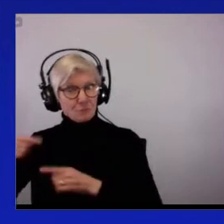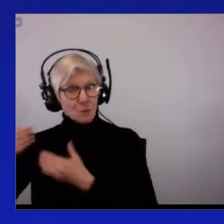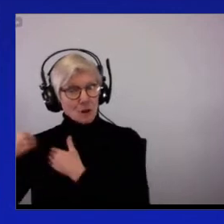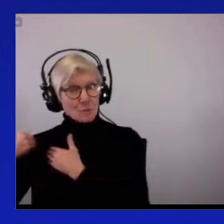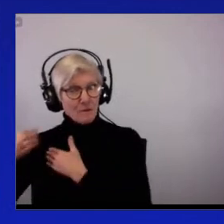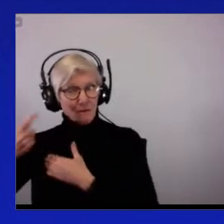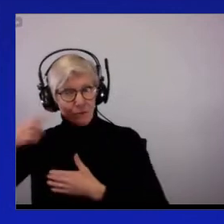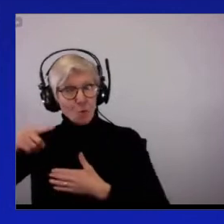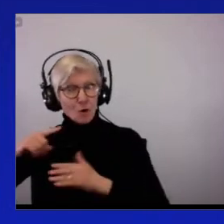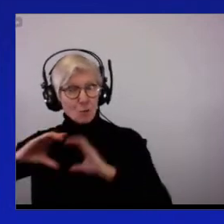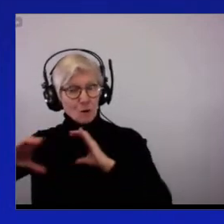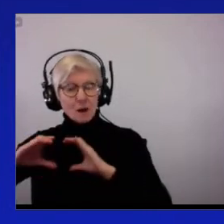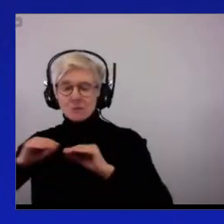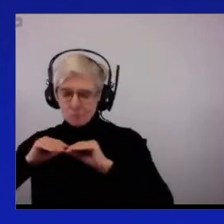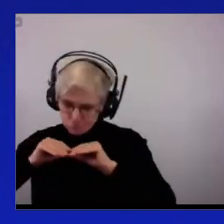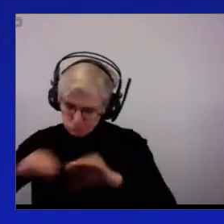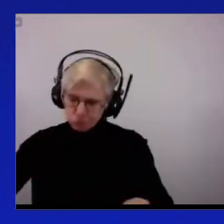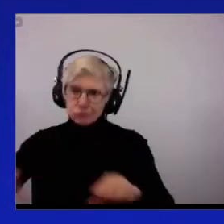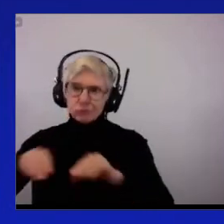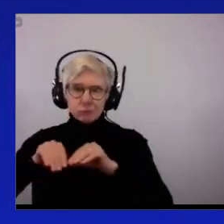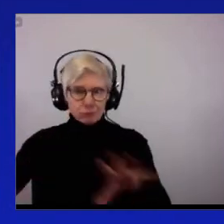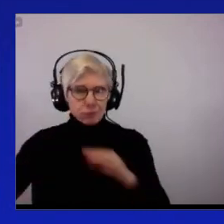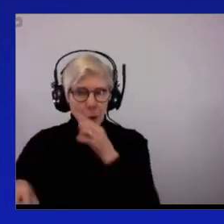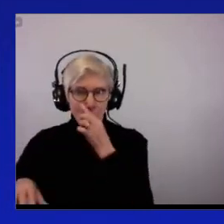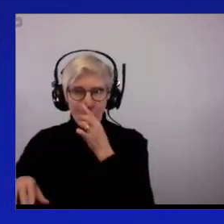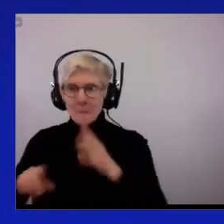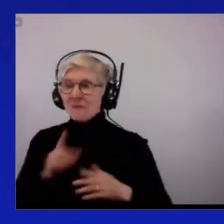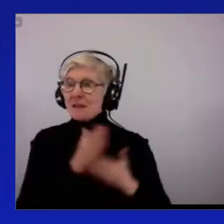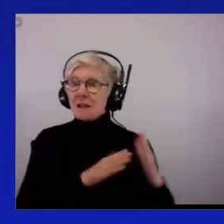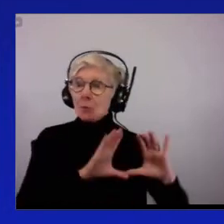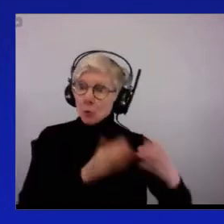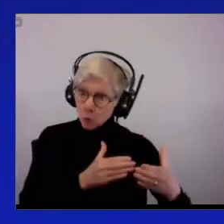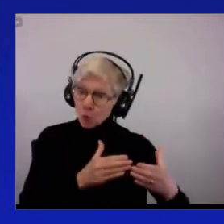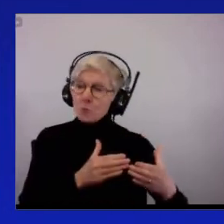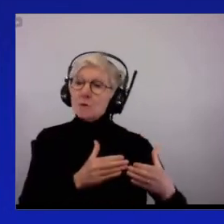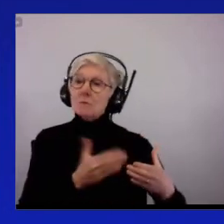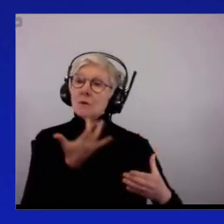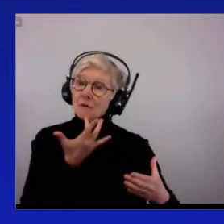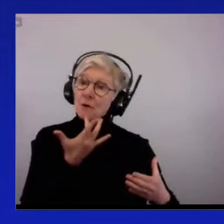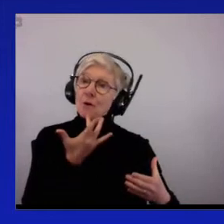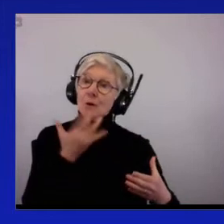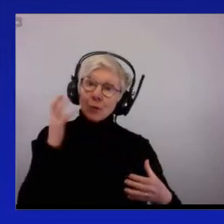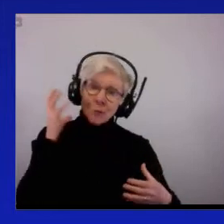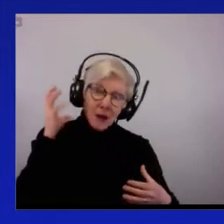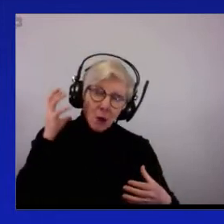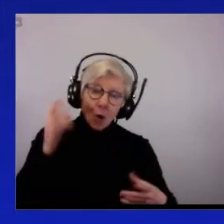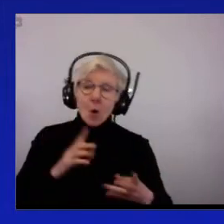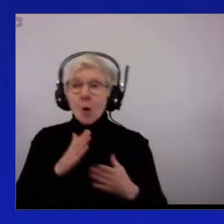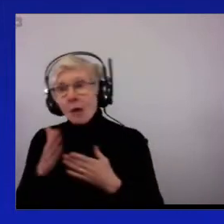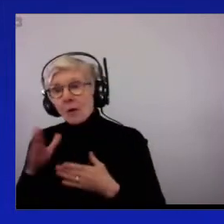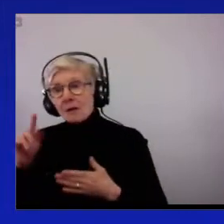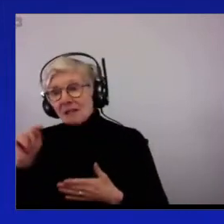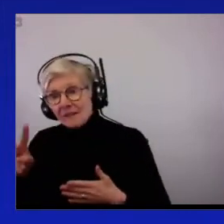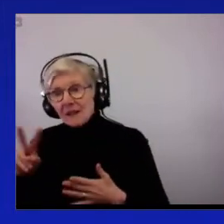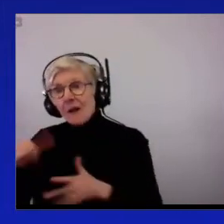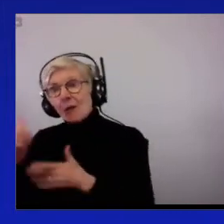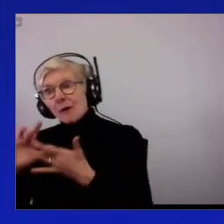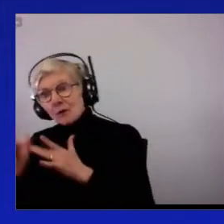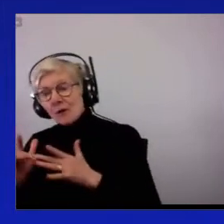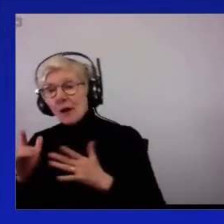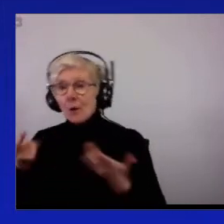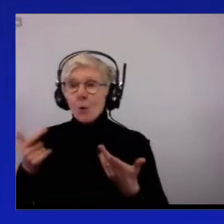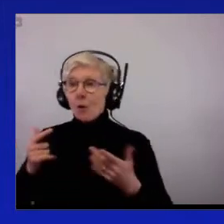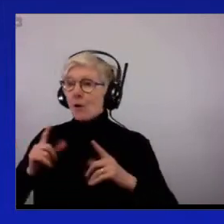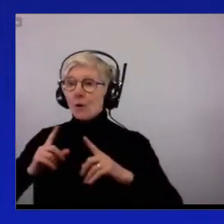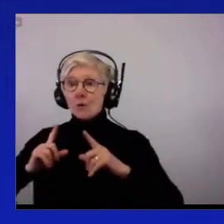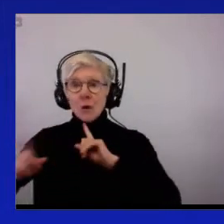as you've indicated, different groups may use different strategies. So we want to make sure that we blanket that information, and again,